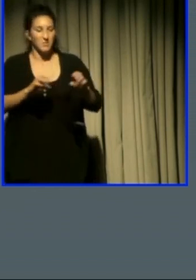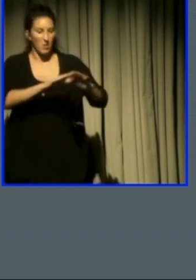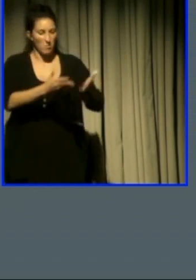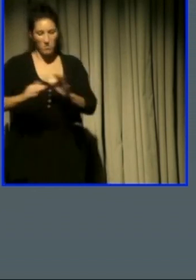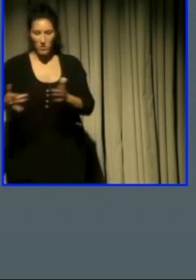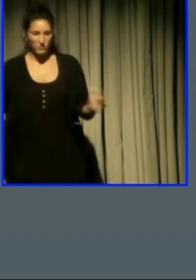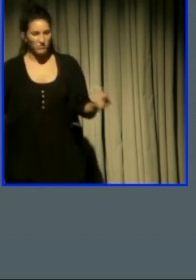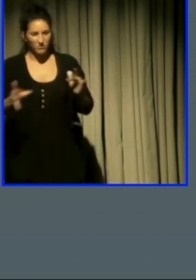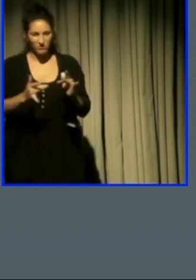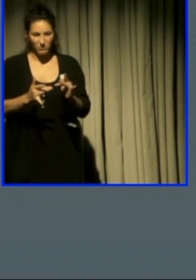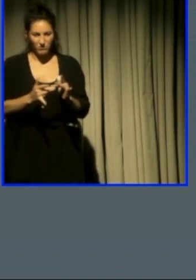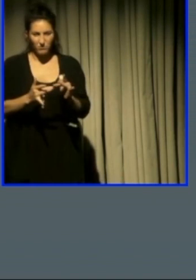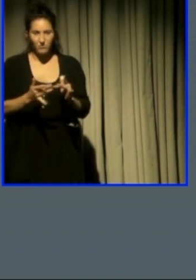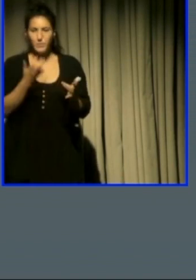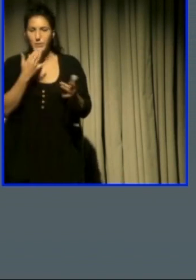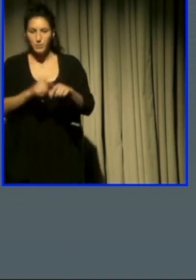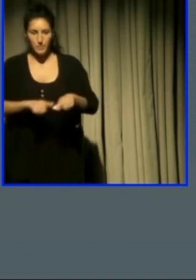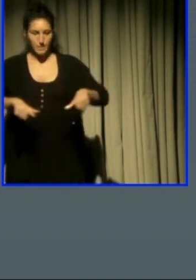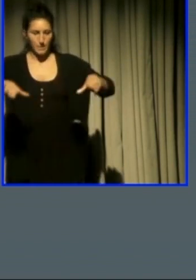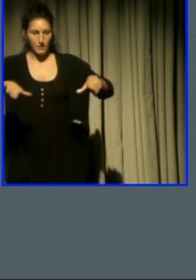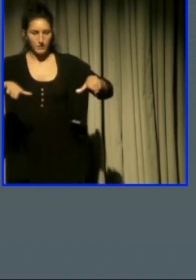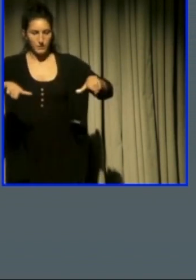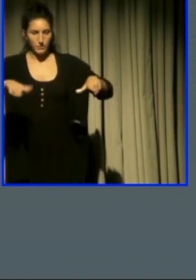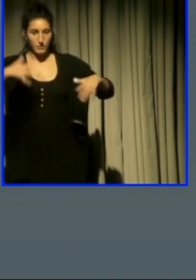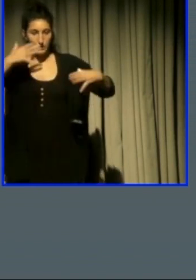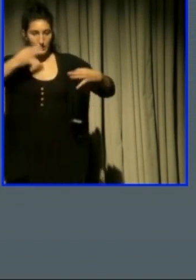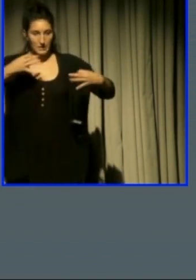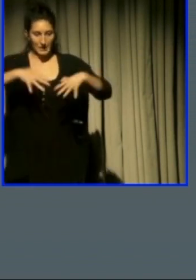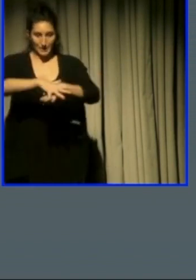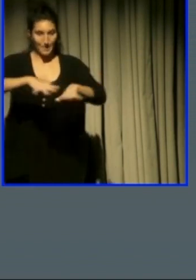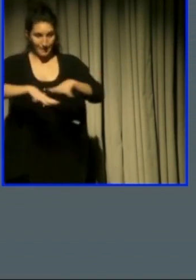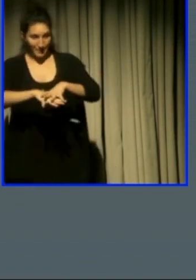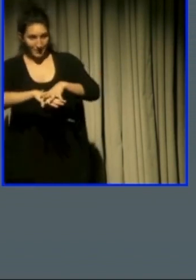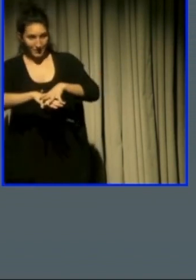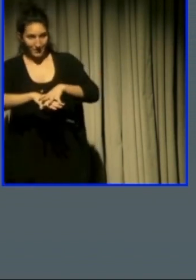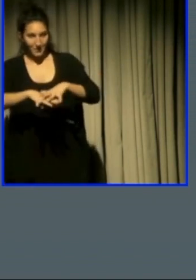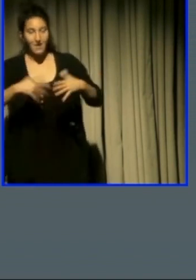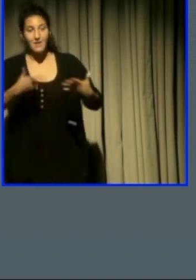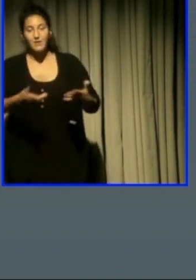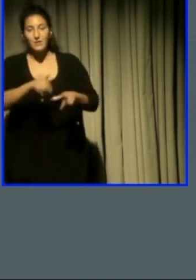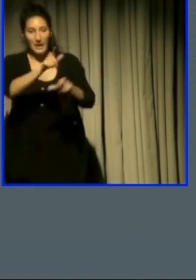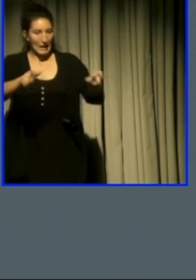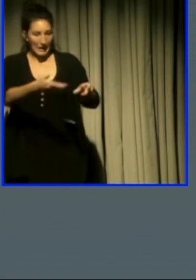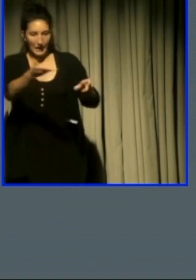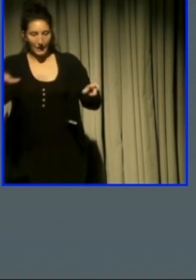reality platform powered by Azure, and it allows people in different physical